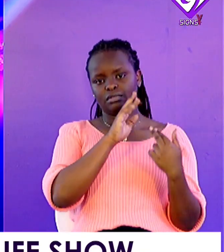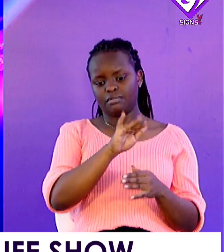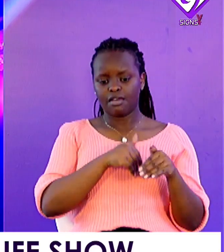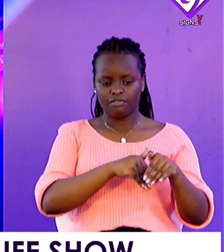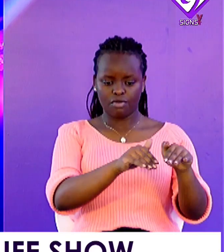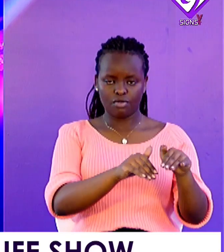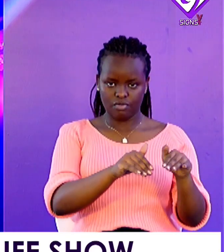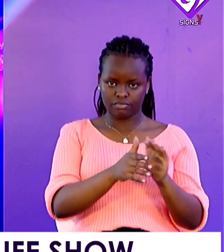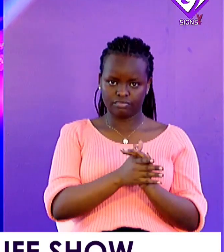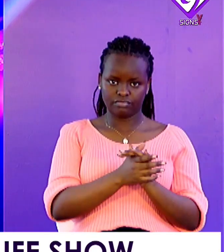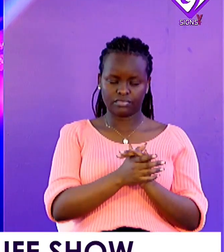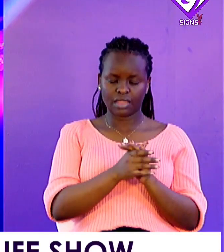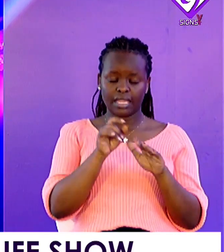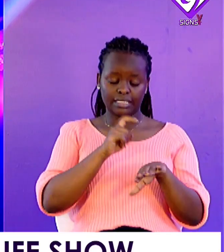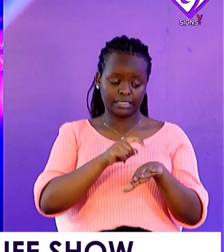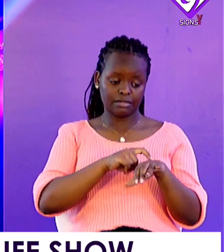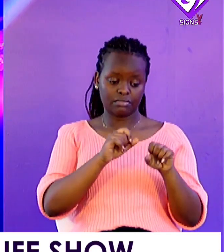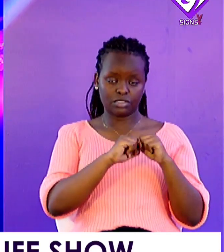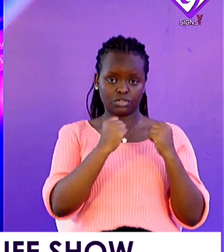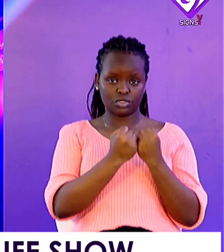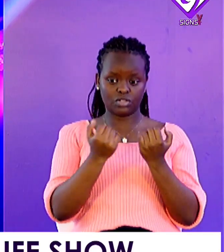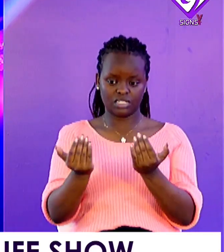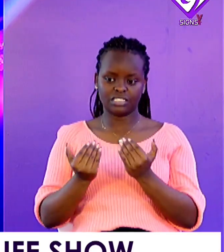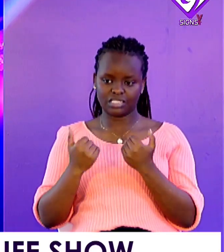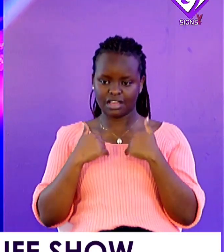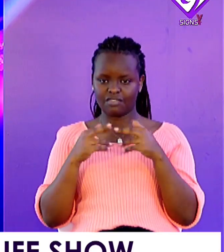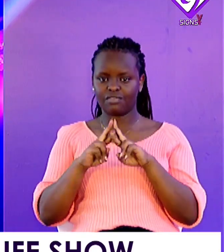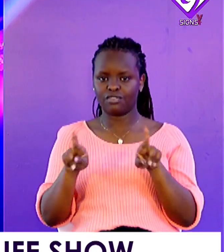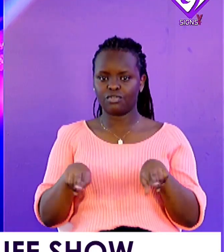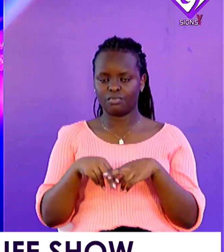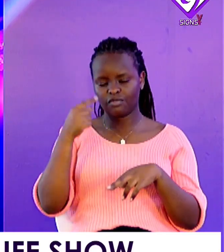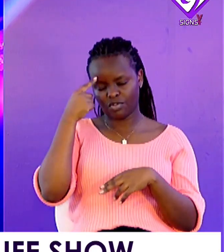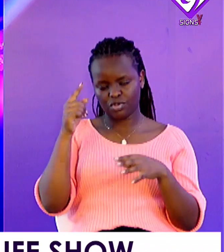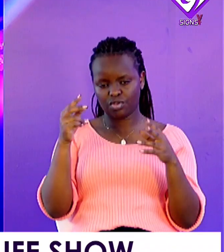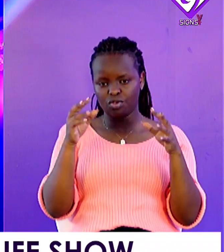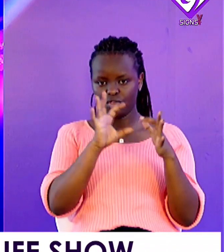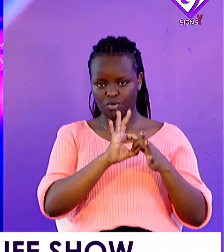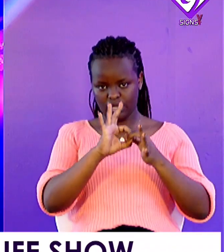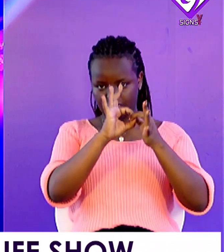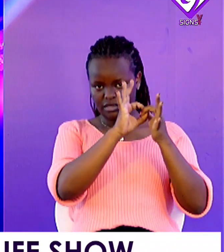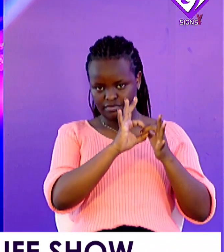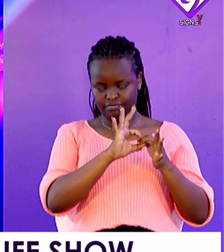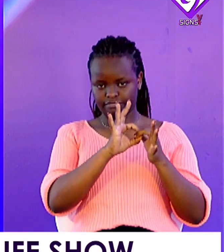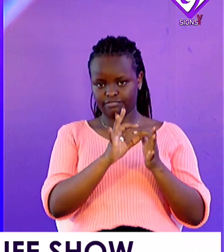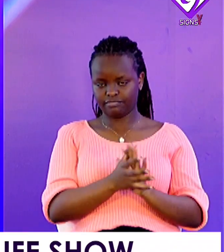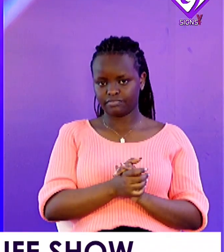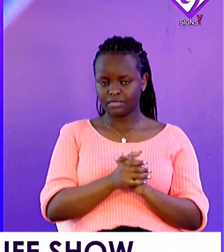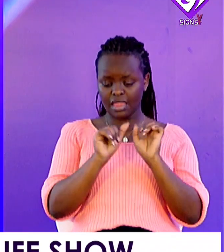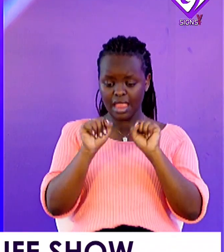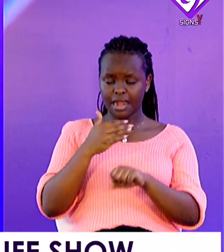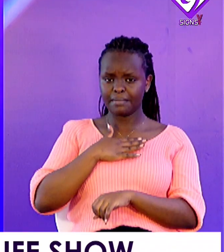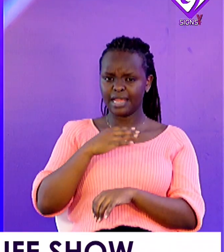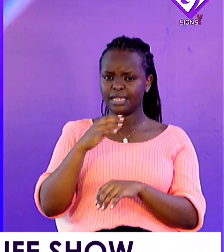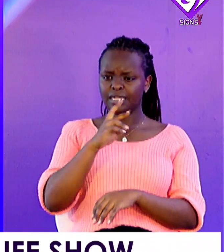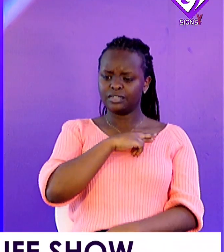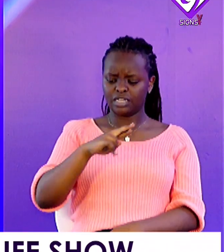it comes to social needs, I think there is room for unity. Okay. Yeah. Can my religion tell me not